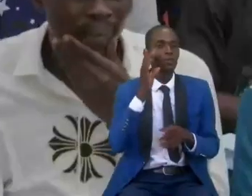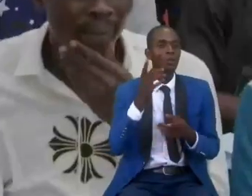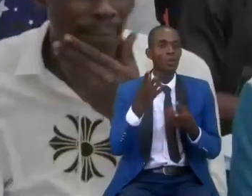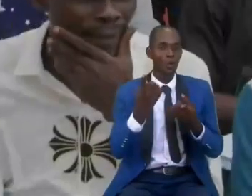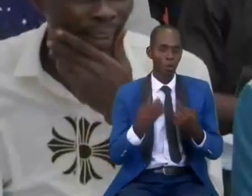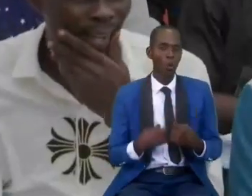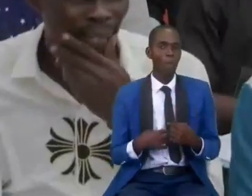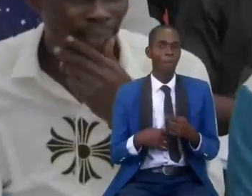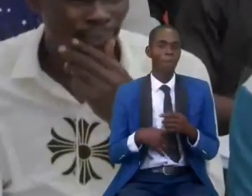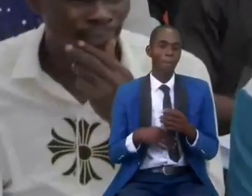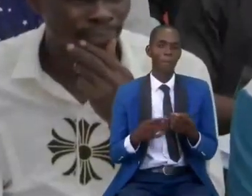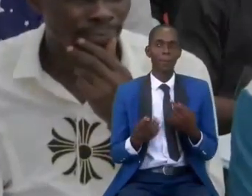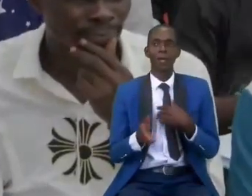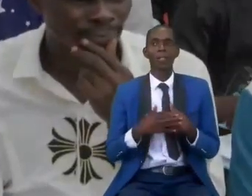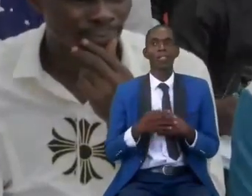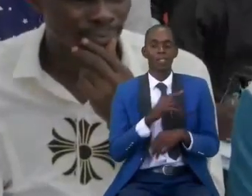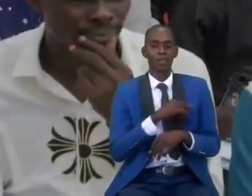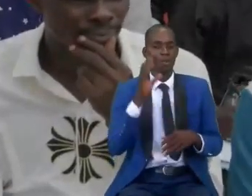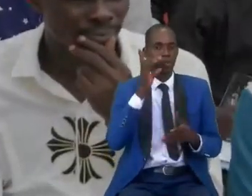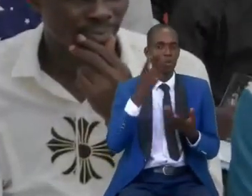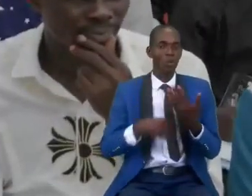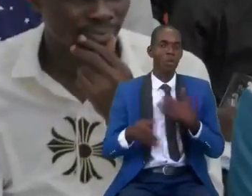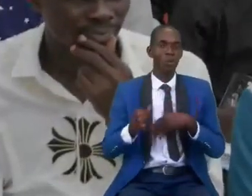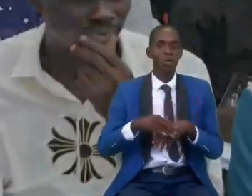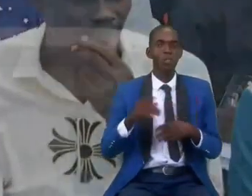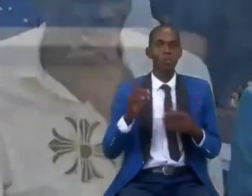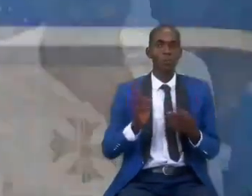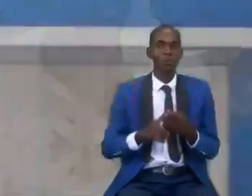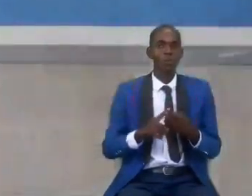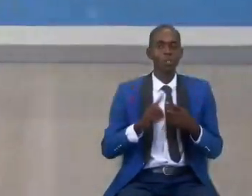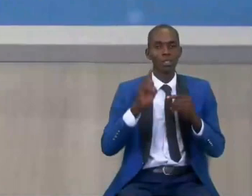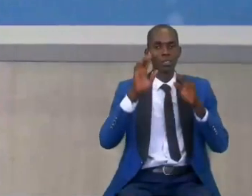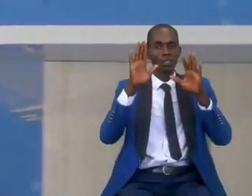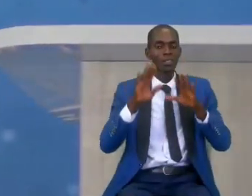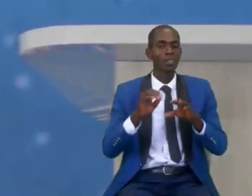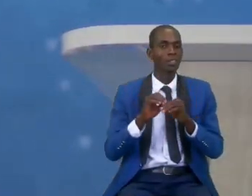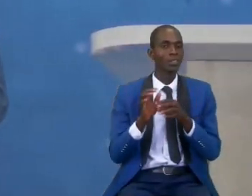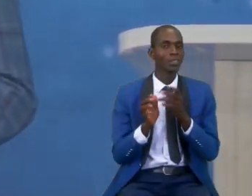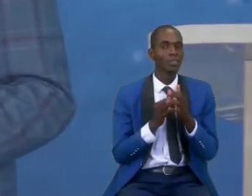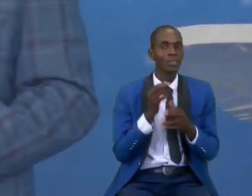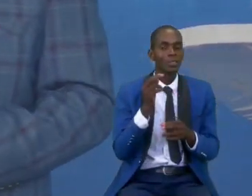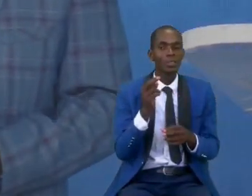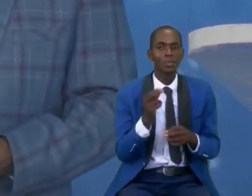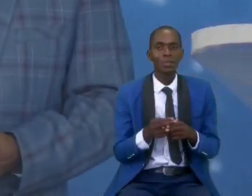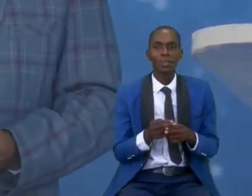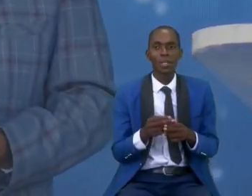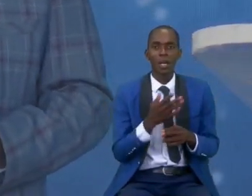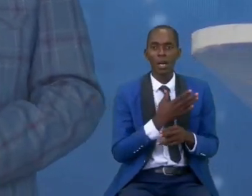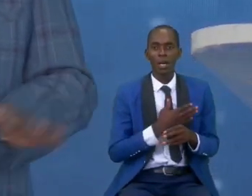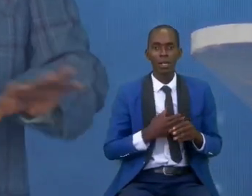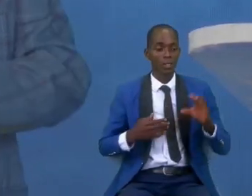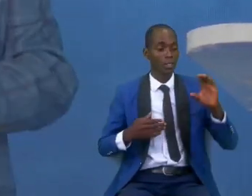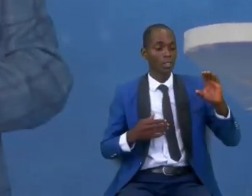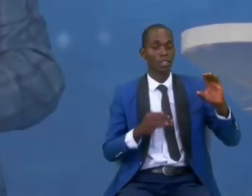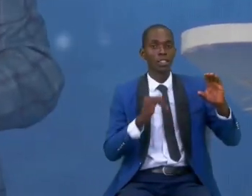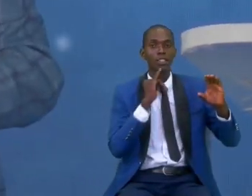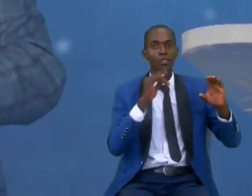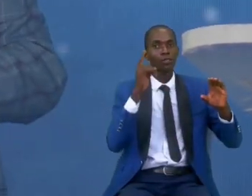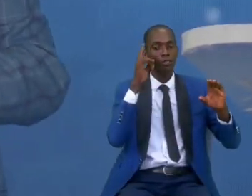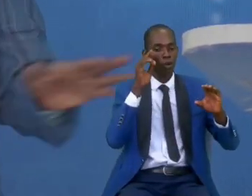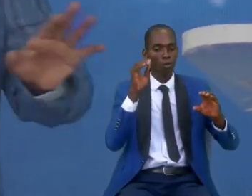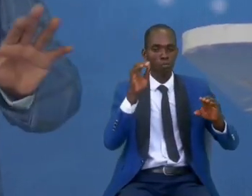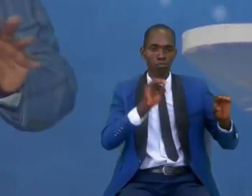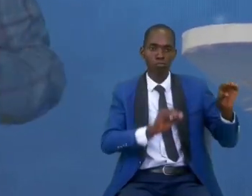excellence. And then C there is for contribution. Contribution. What does that mean? Every creature